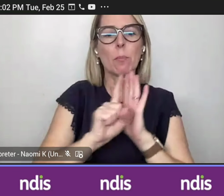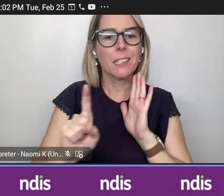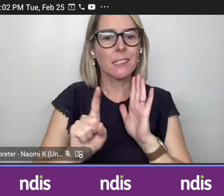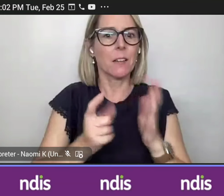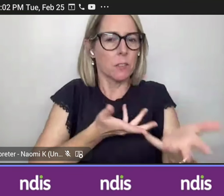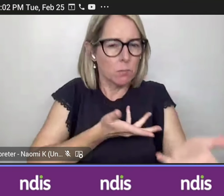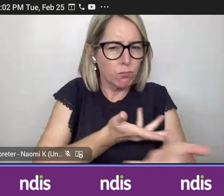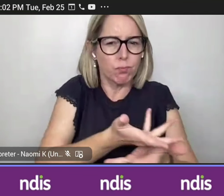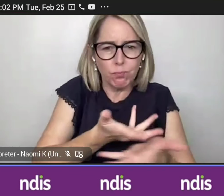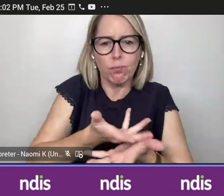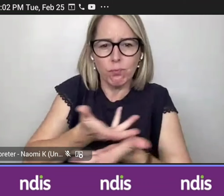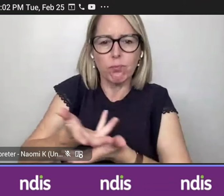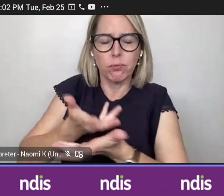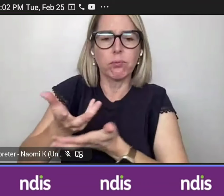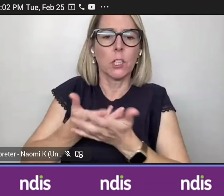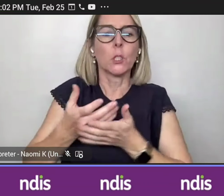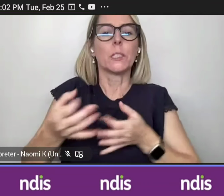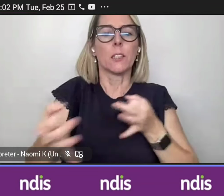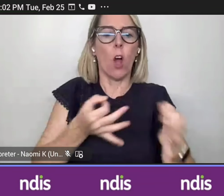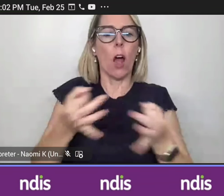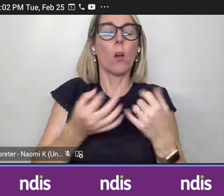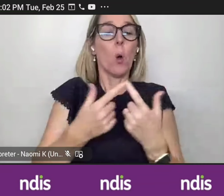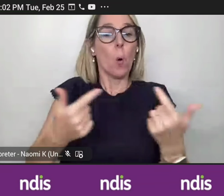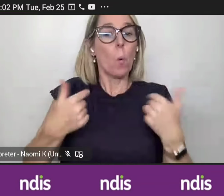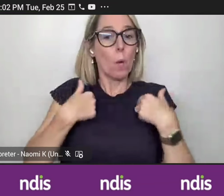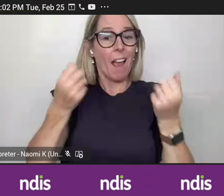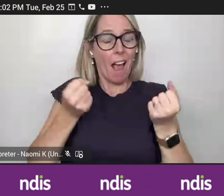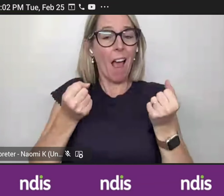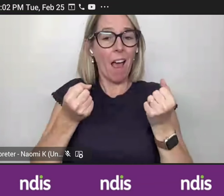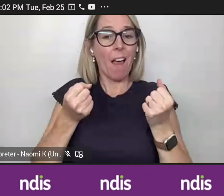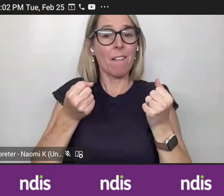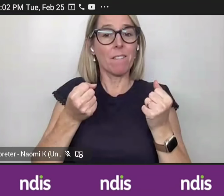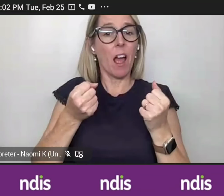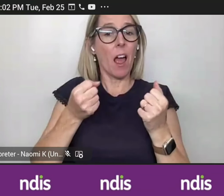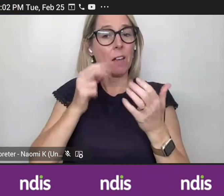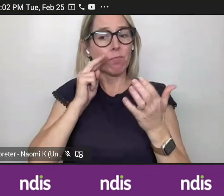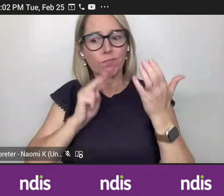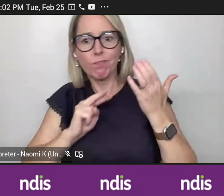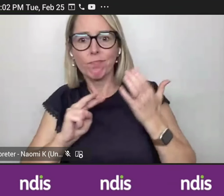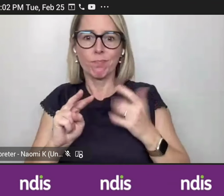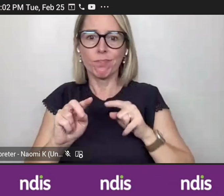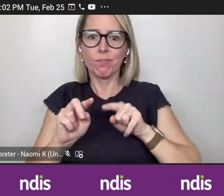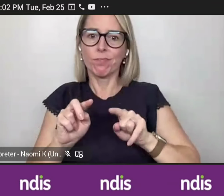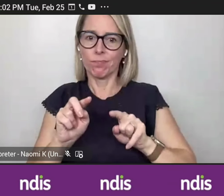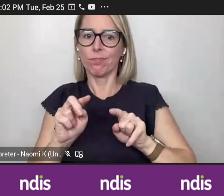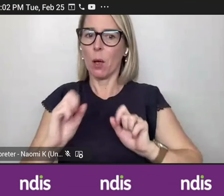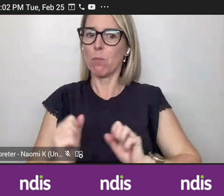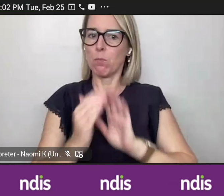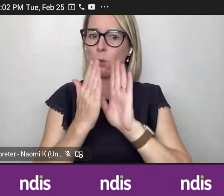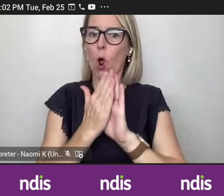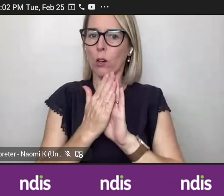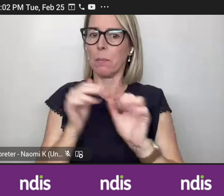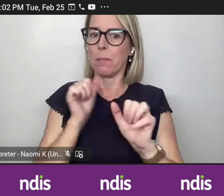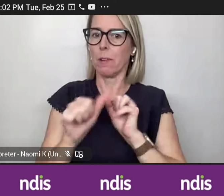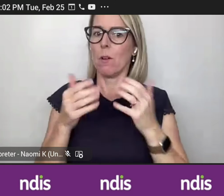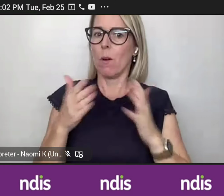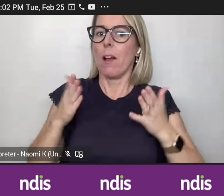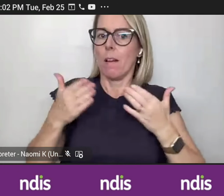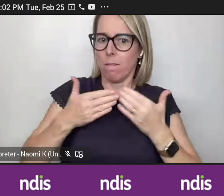proposed approach to share this around April this year. Excellent. Thanks, Tony. So do you know what